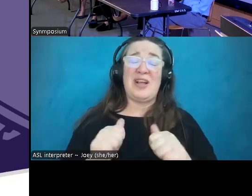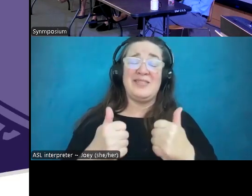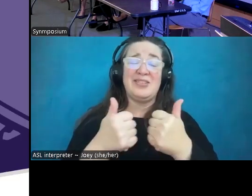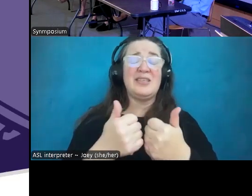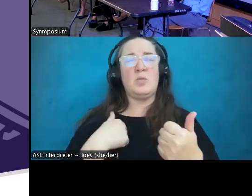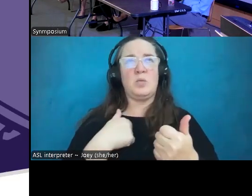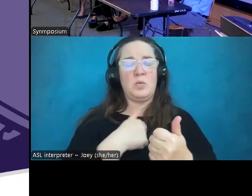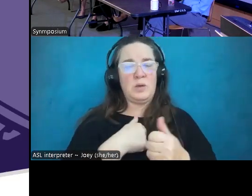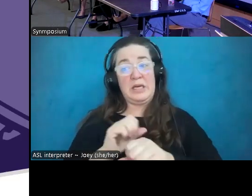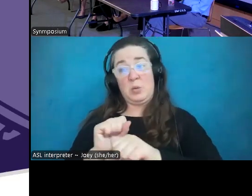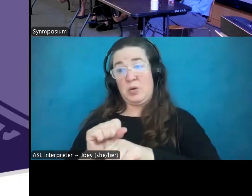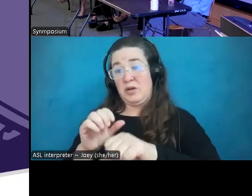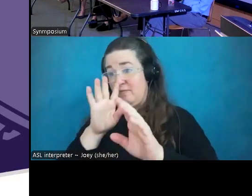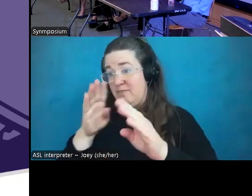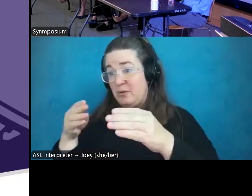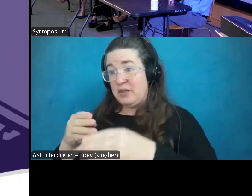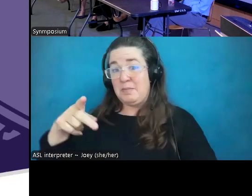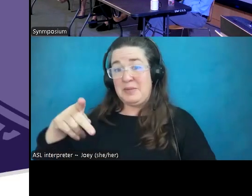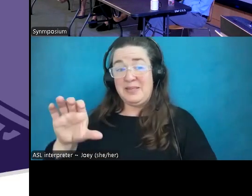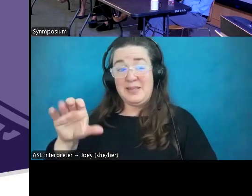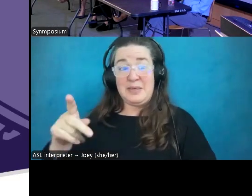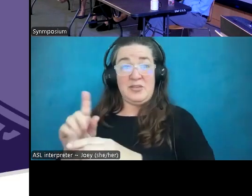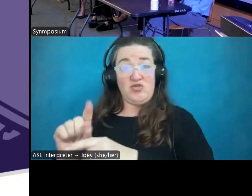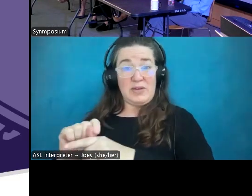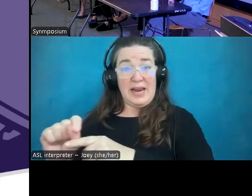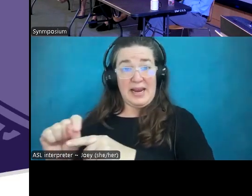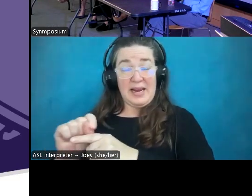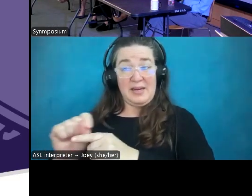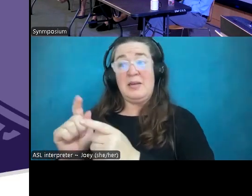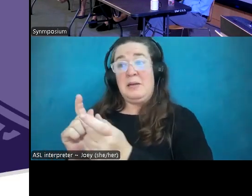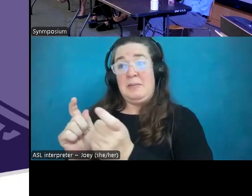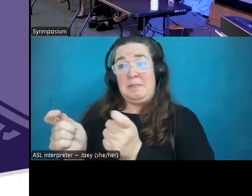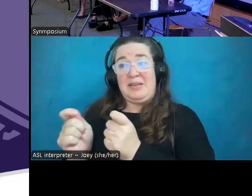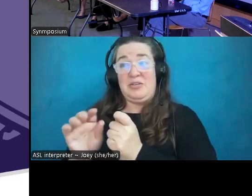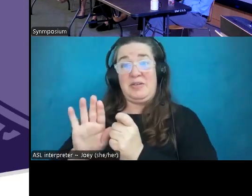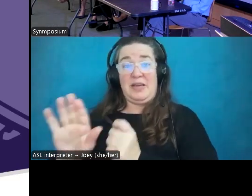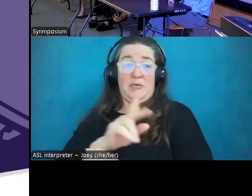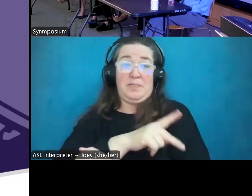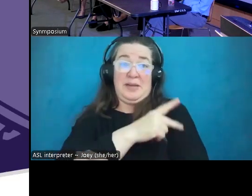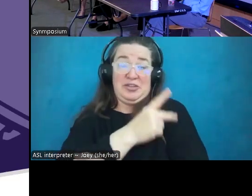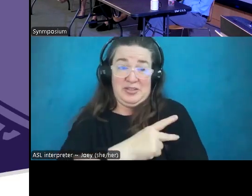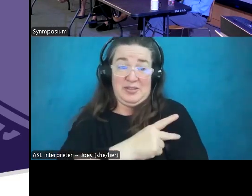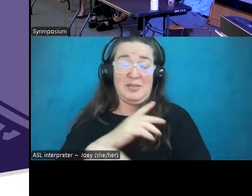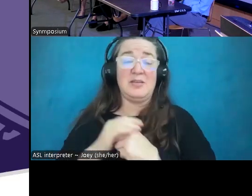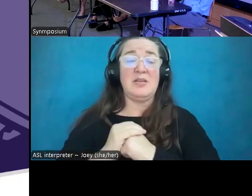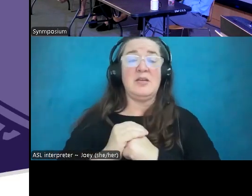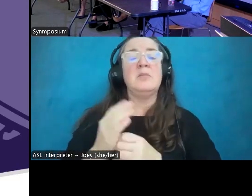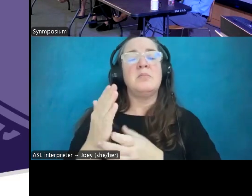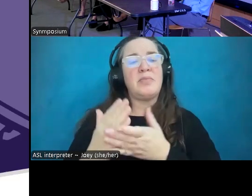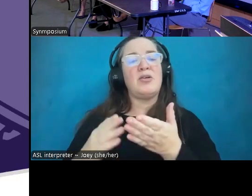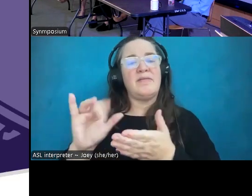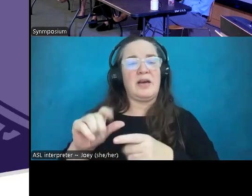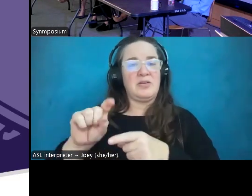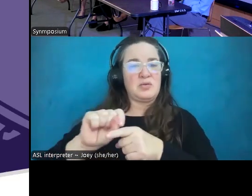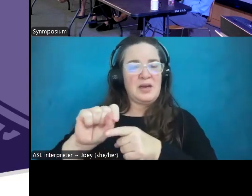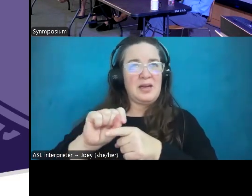the primary care physicians to be able to manage patients in their practices. Part of that training is to recognize